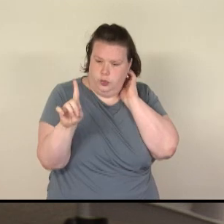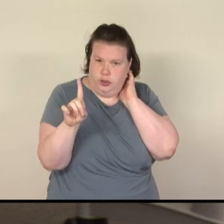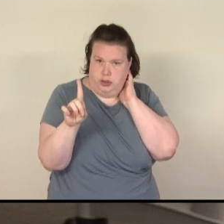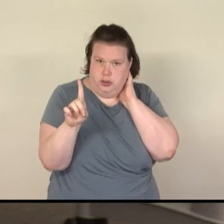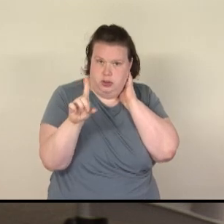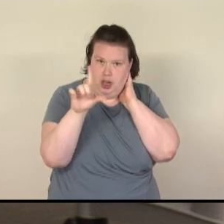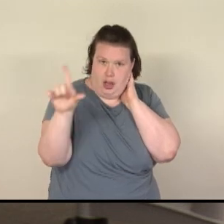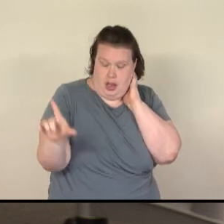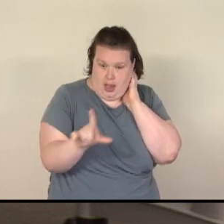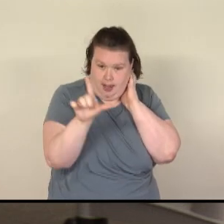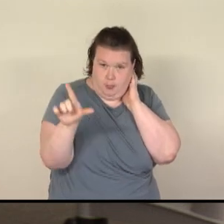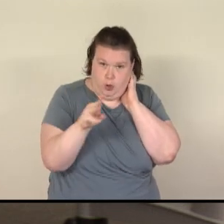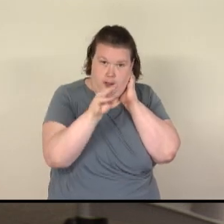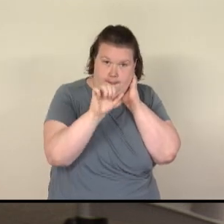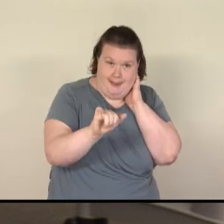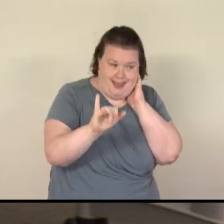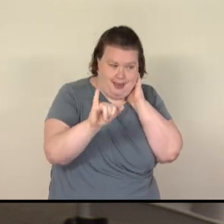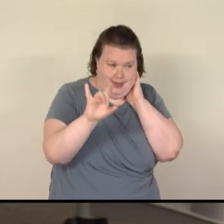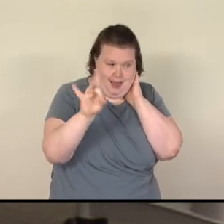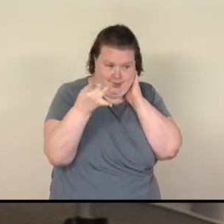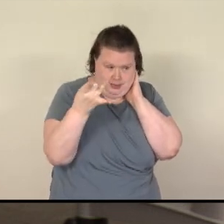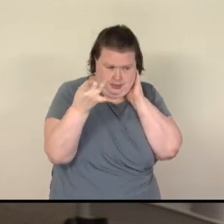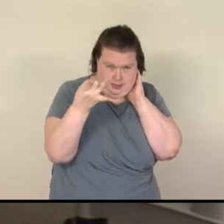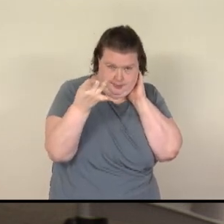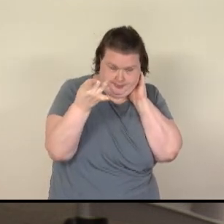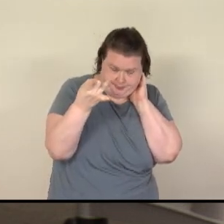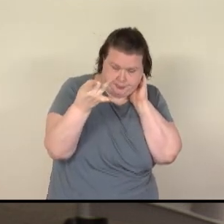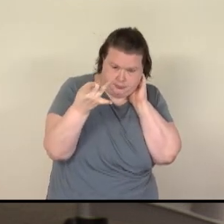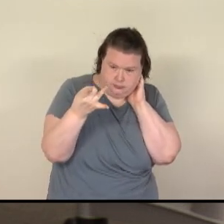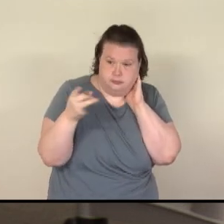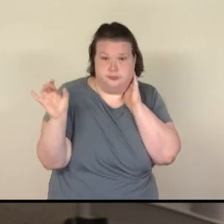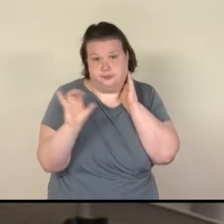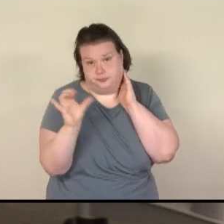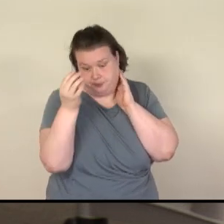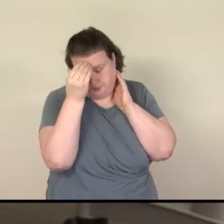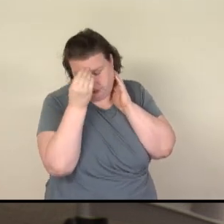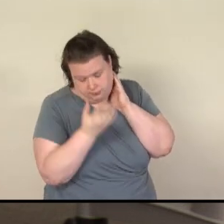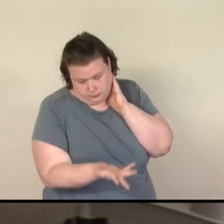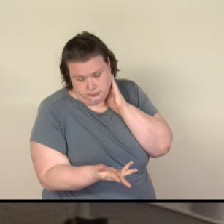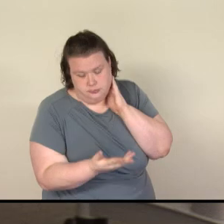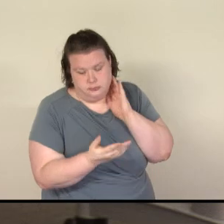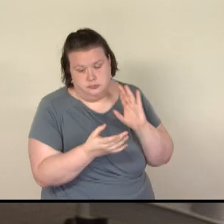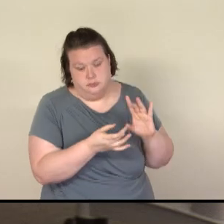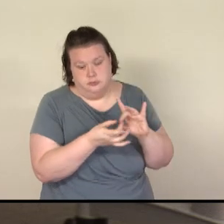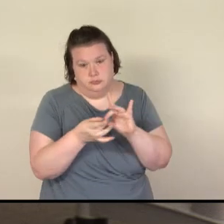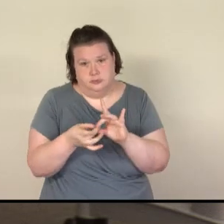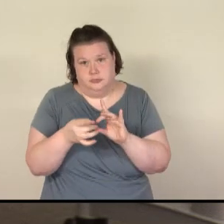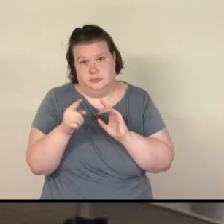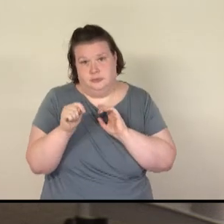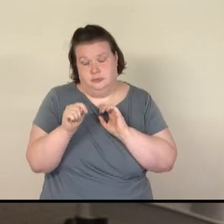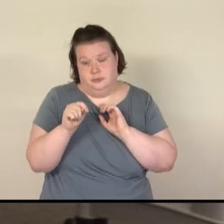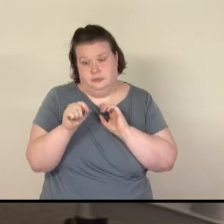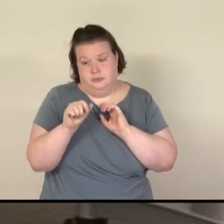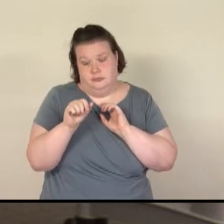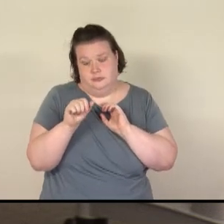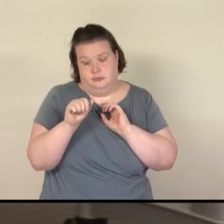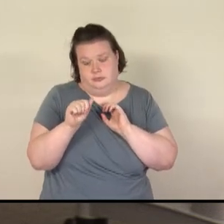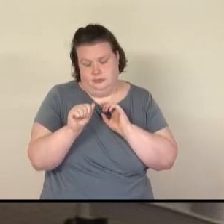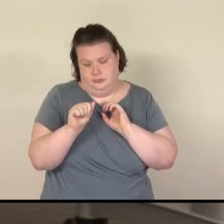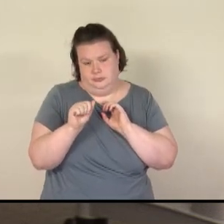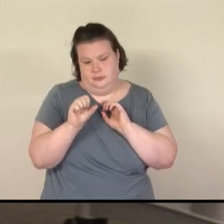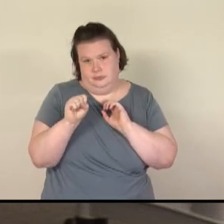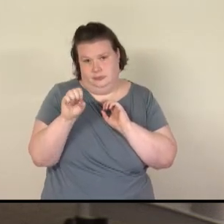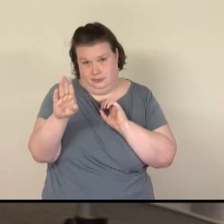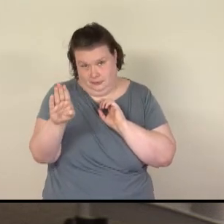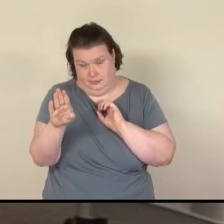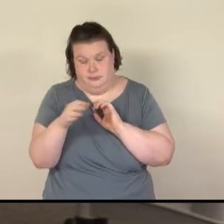be able to join us and celebrate those students. Something else quickly to flag for you as well, related to TASB's annual Summer Leadership